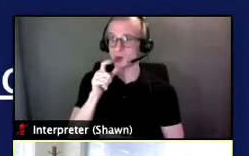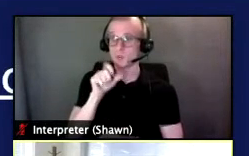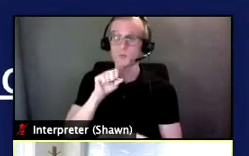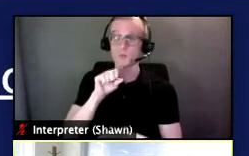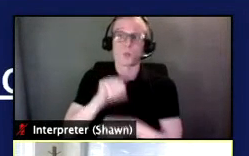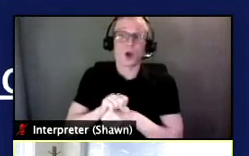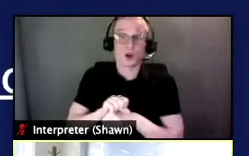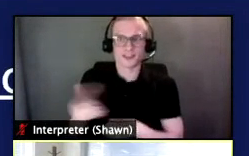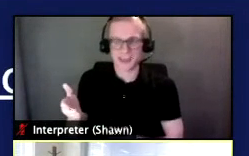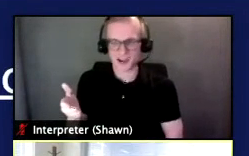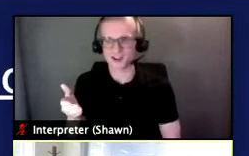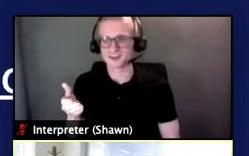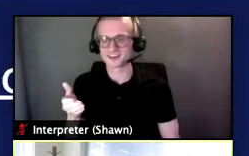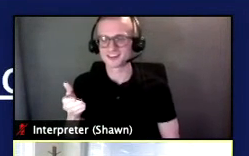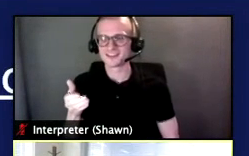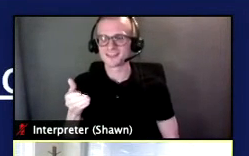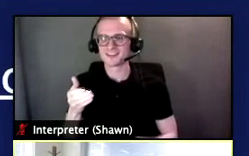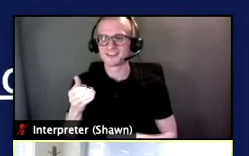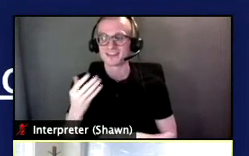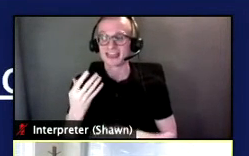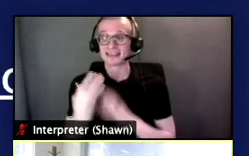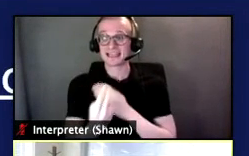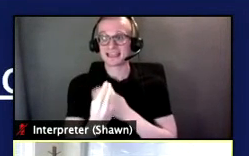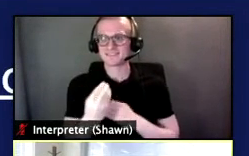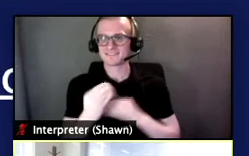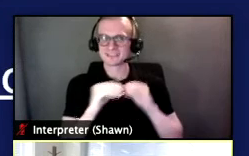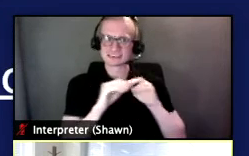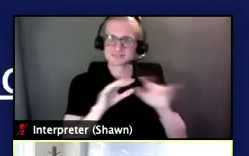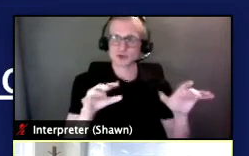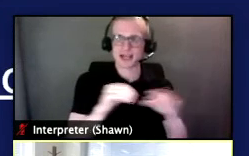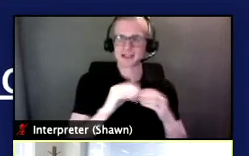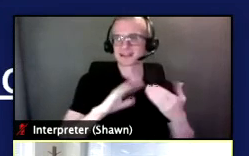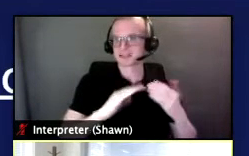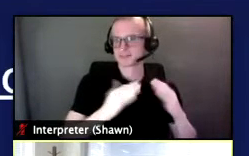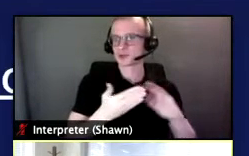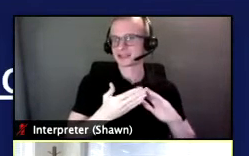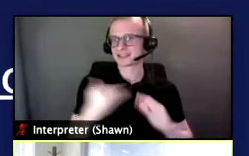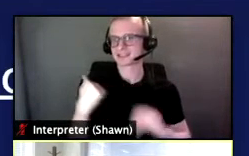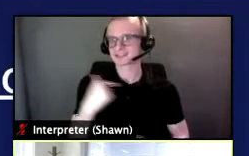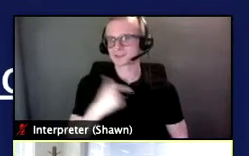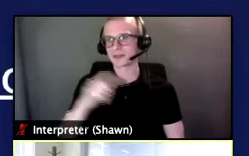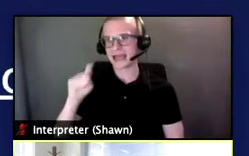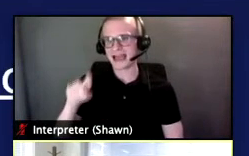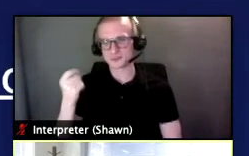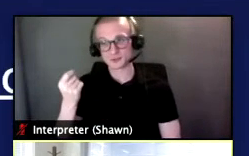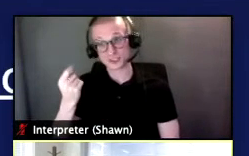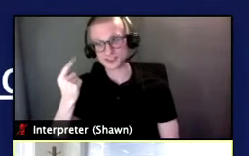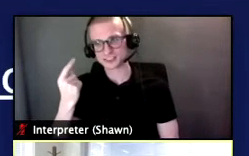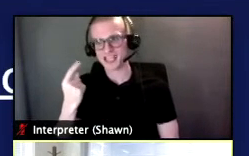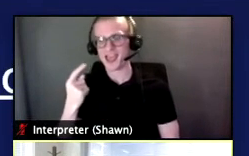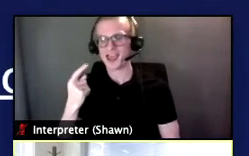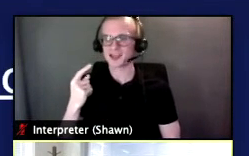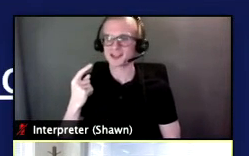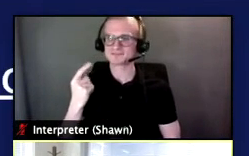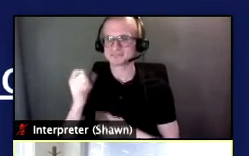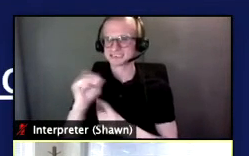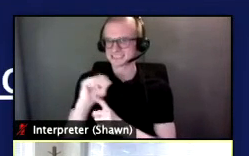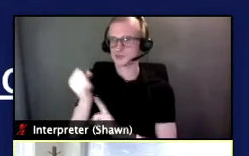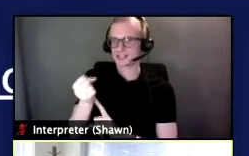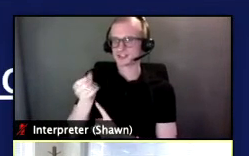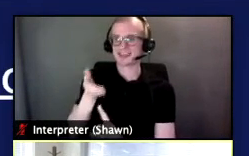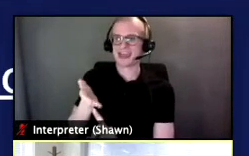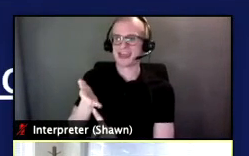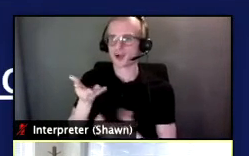that are getting it in the community, and we need to just understand that the dynamics there and do what we can